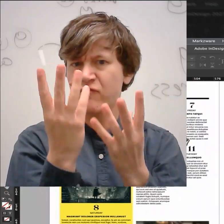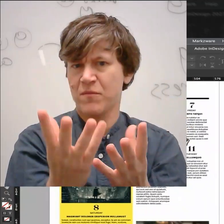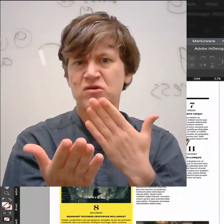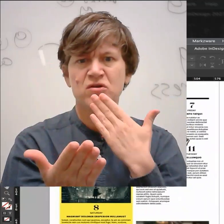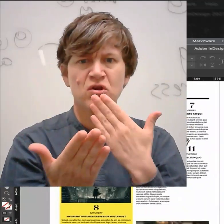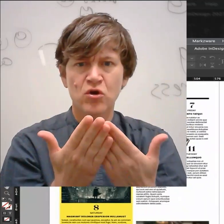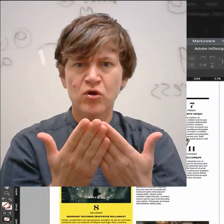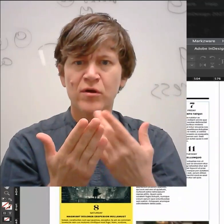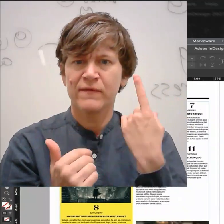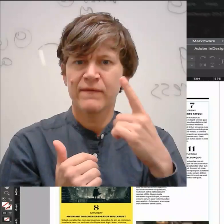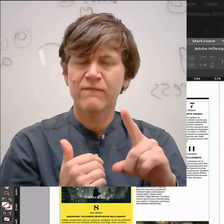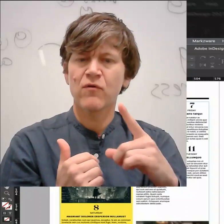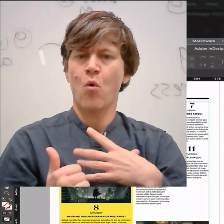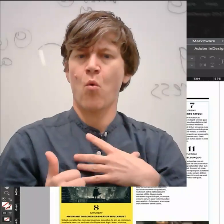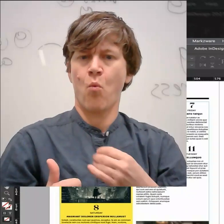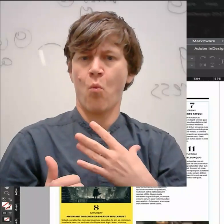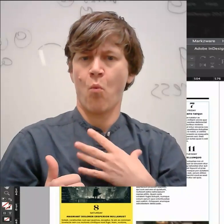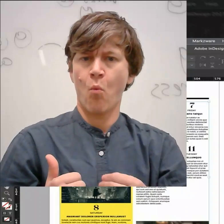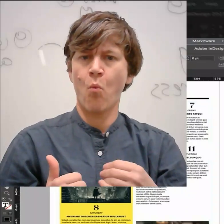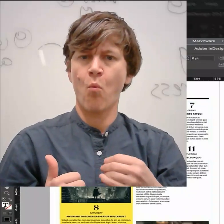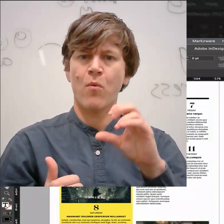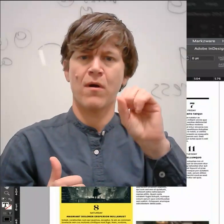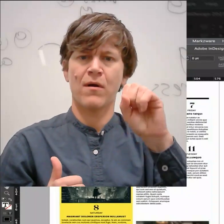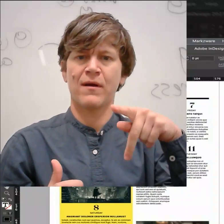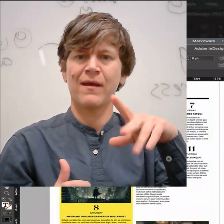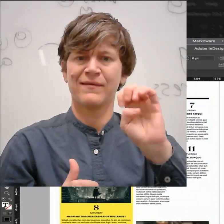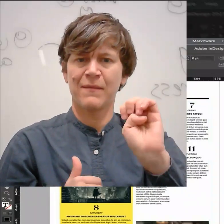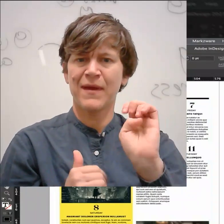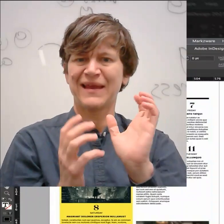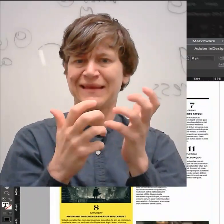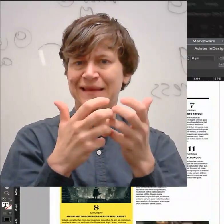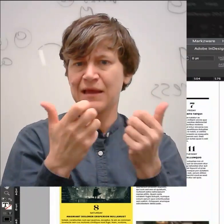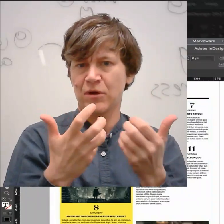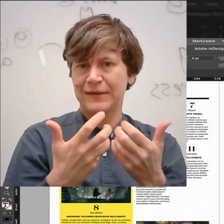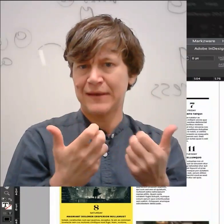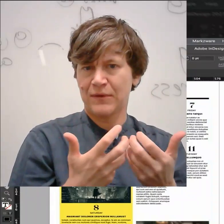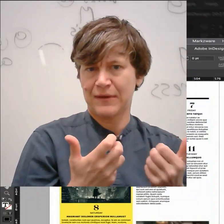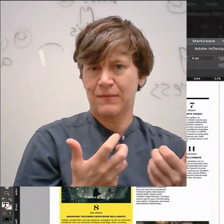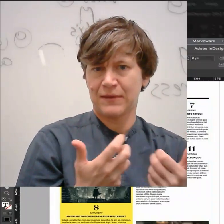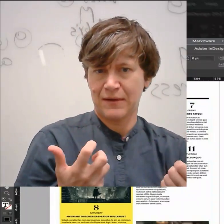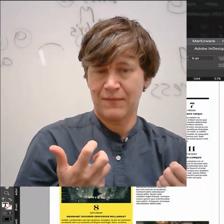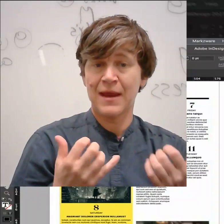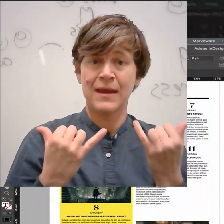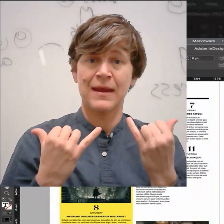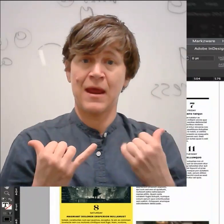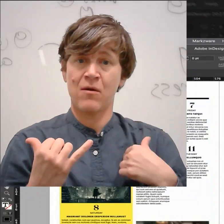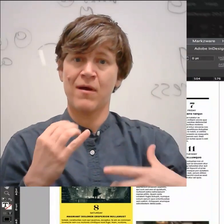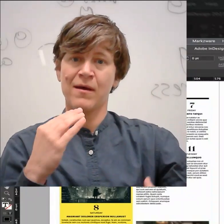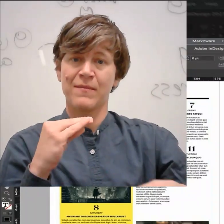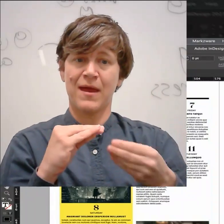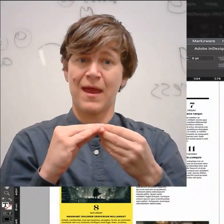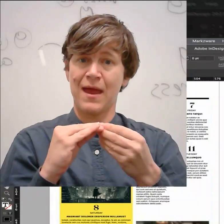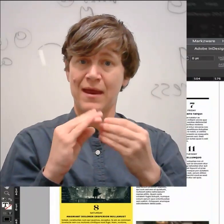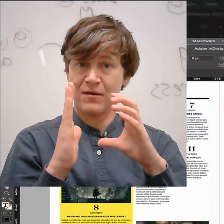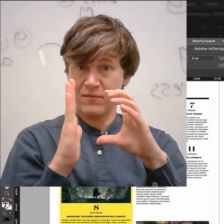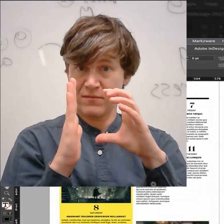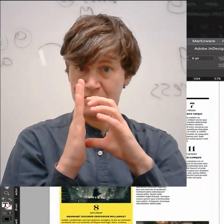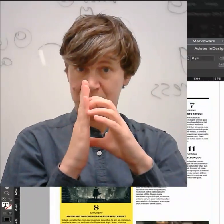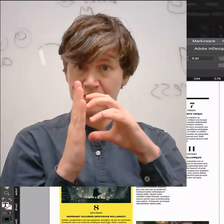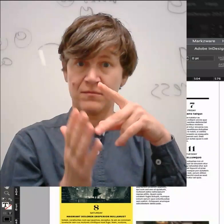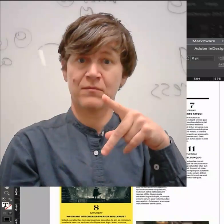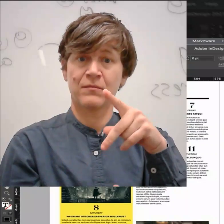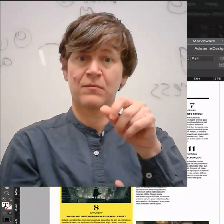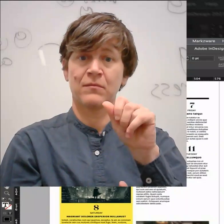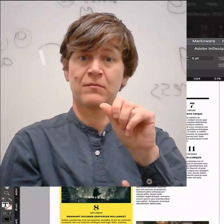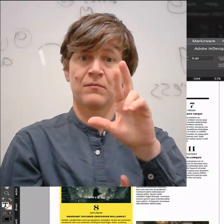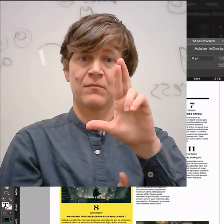the information, I am going to add in some paragraph rules. To do this, I will come and